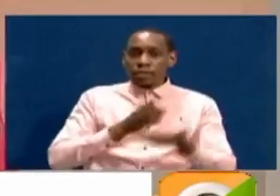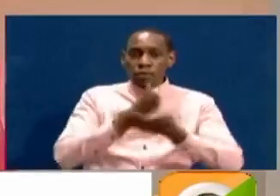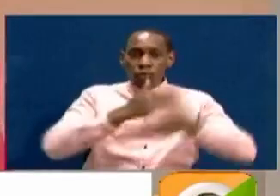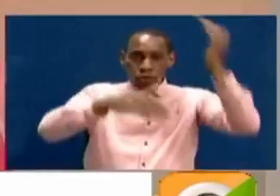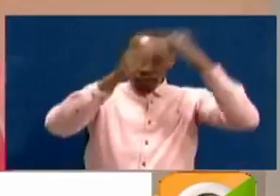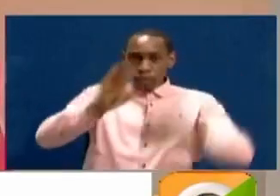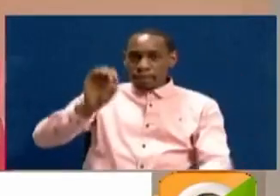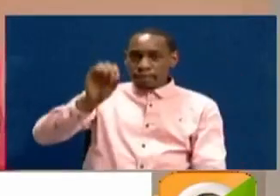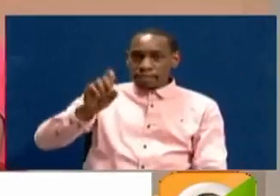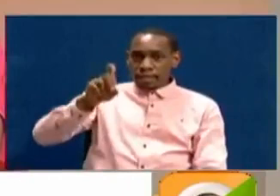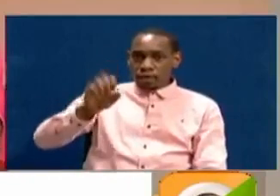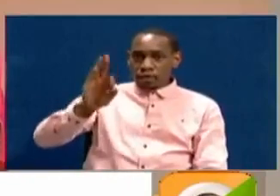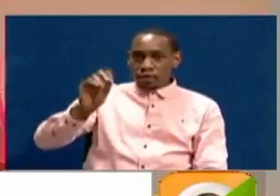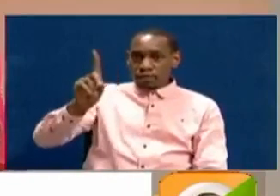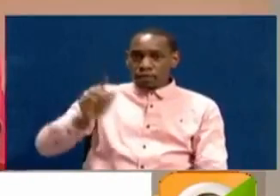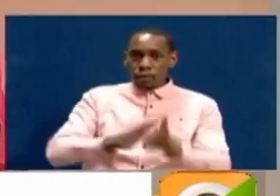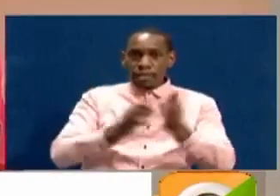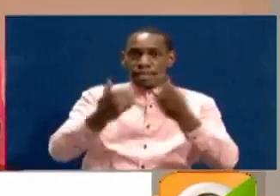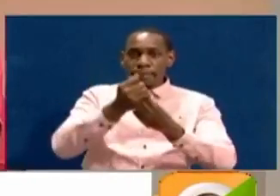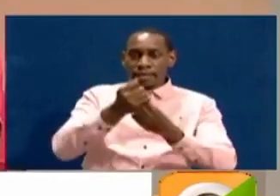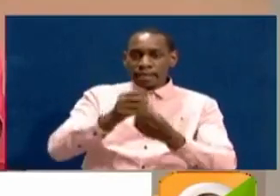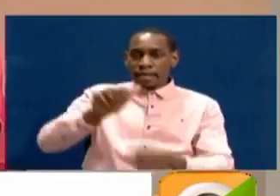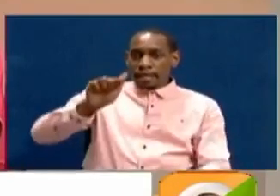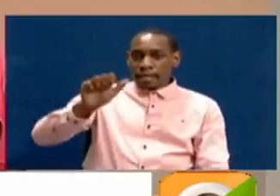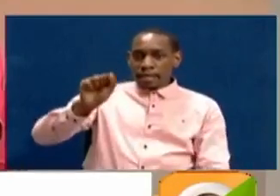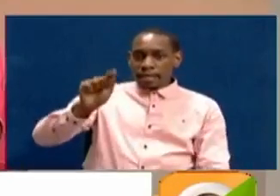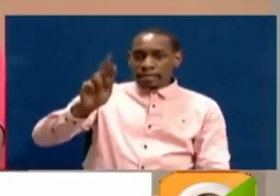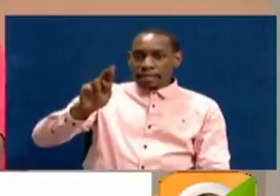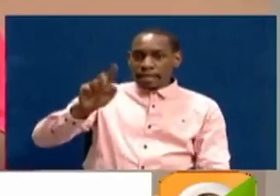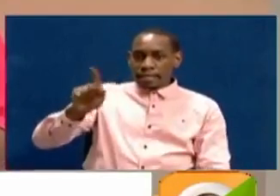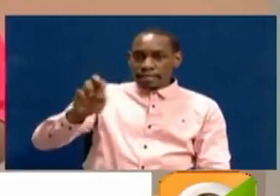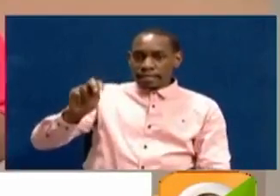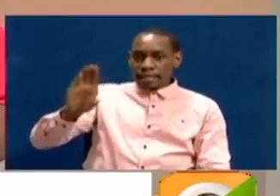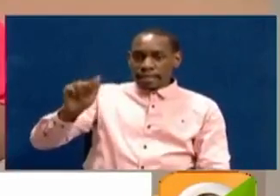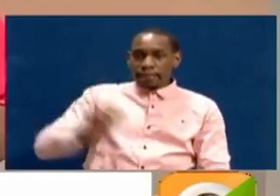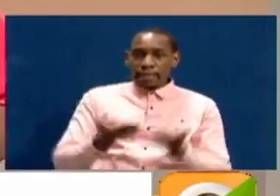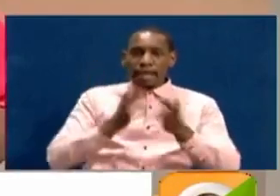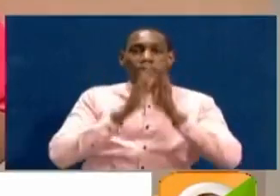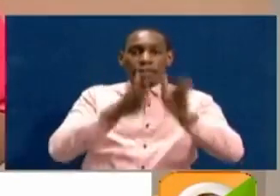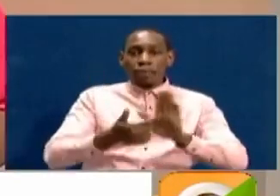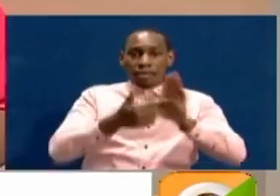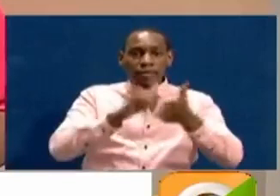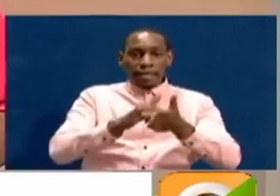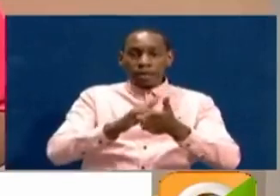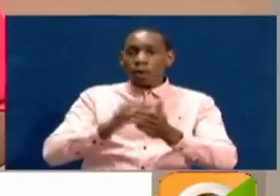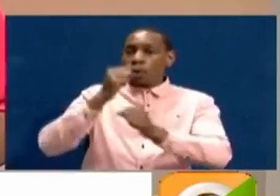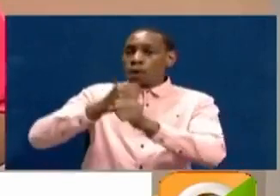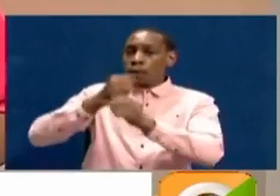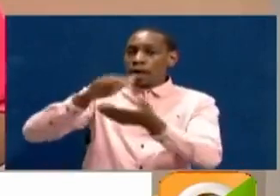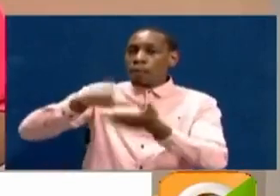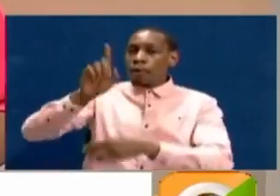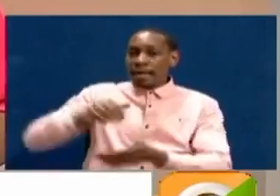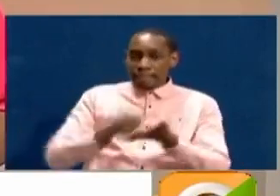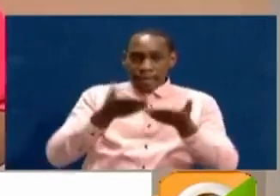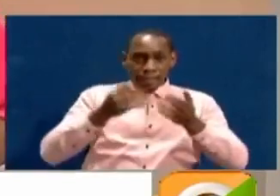University of Oxford in partnership with AstraZeneca. And as Raquel Muigai reports, there's still a long way to go for the